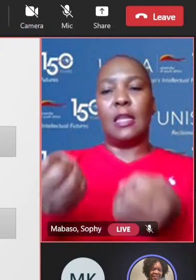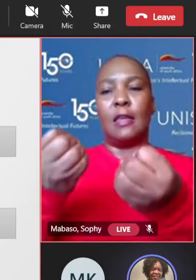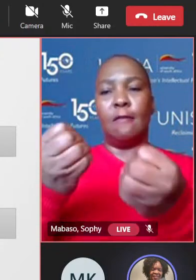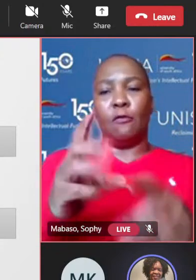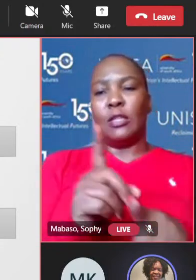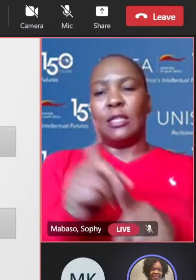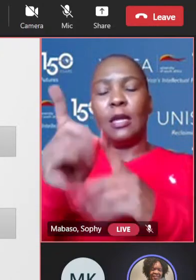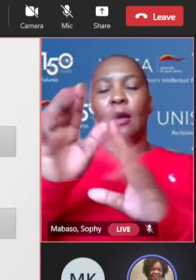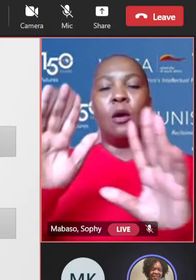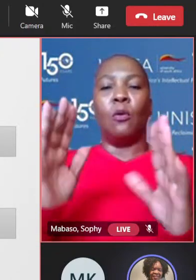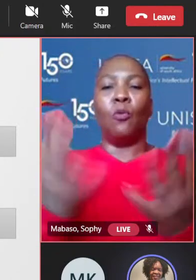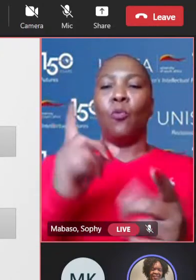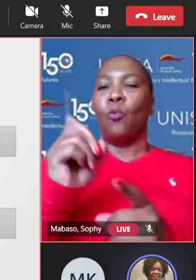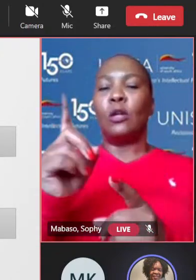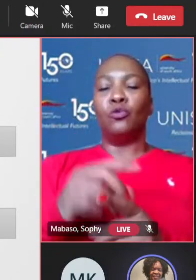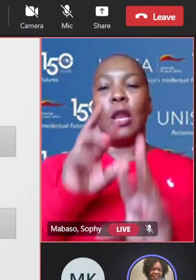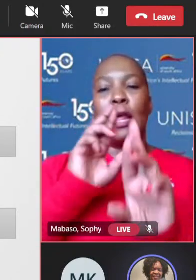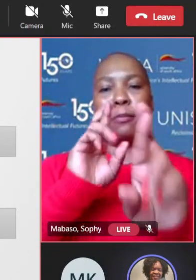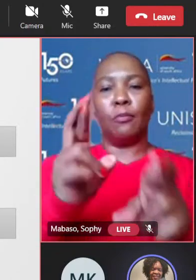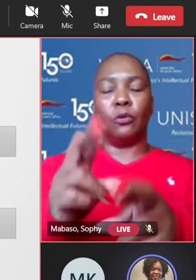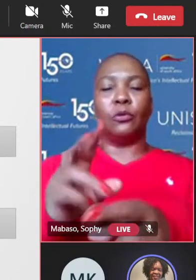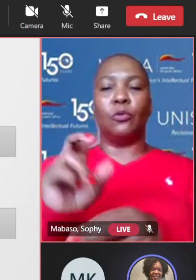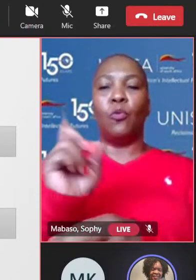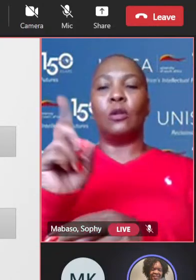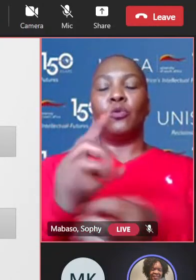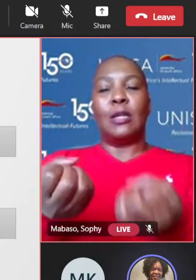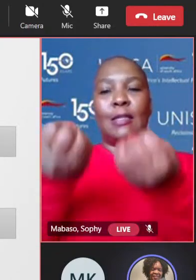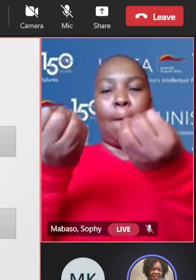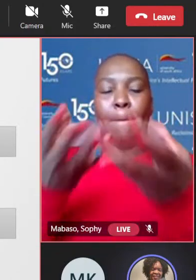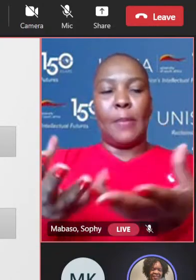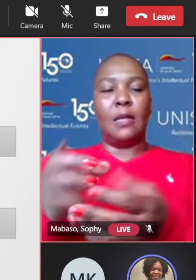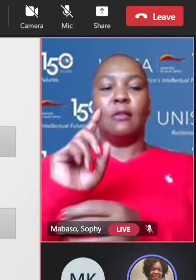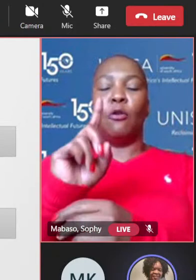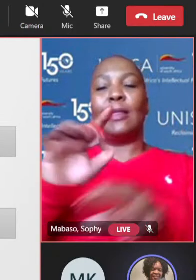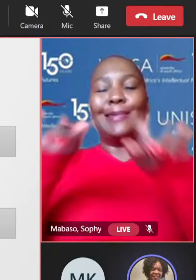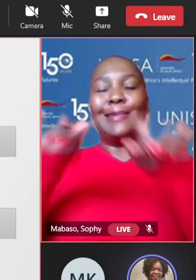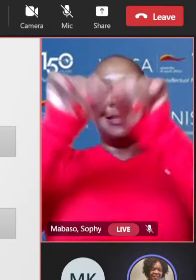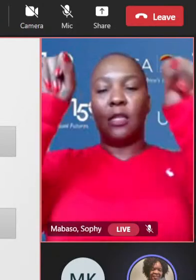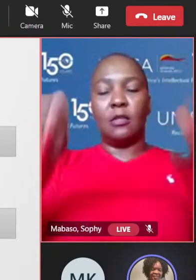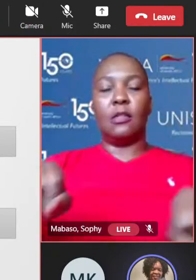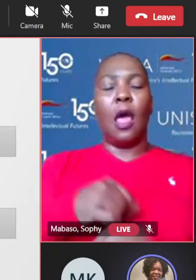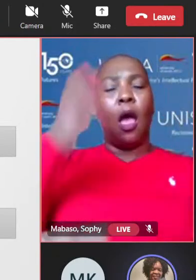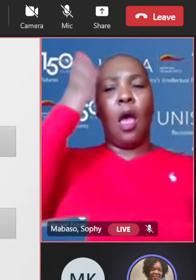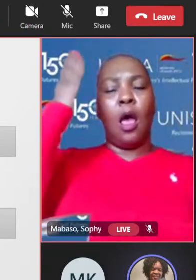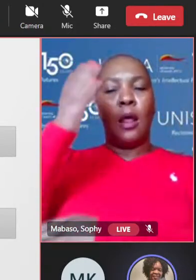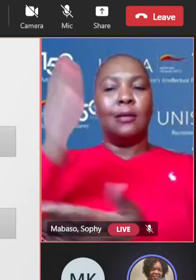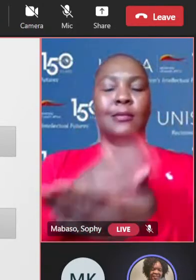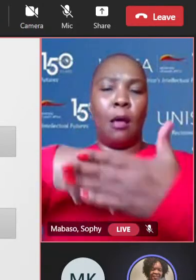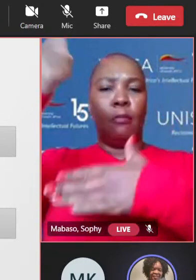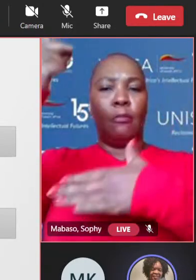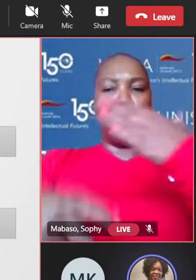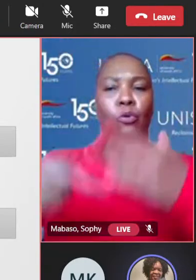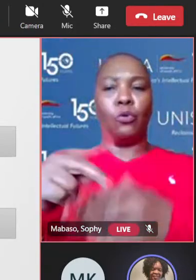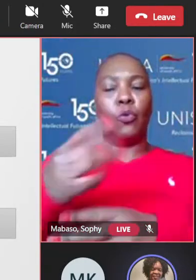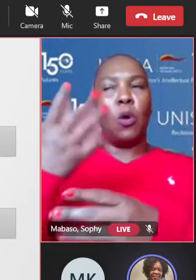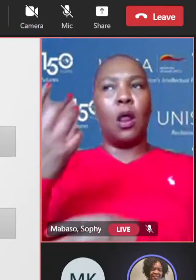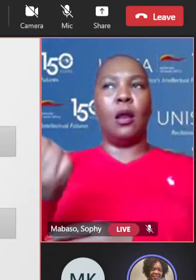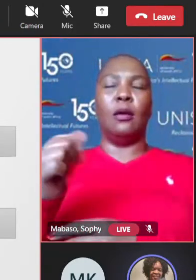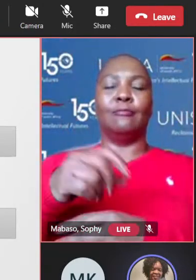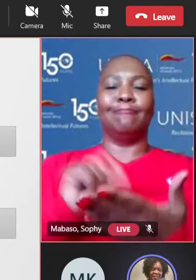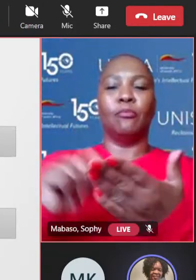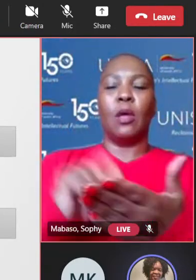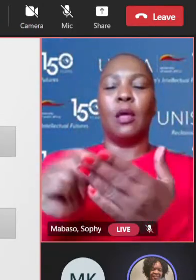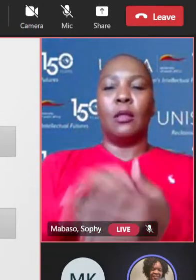to report on and what are you going to submit on the system. I know sometimes for project you will have to write a